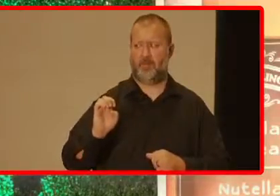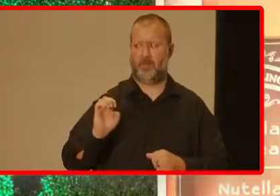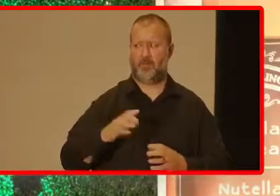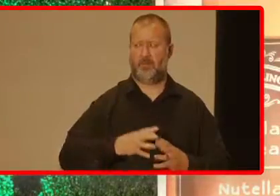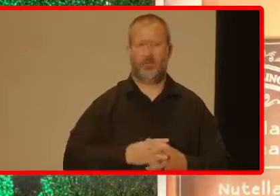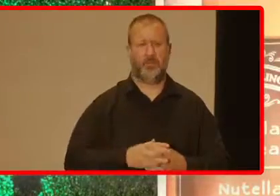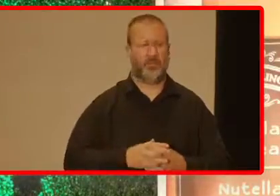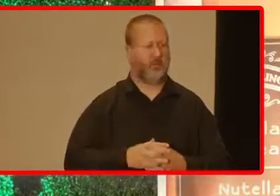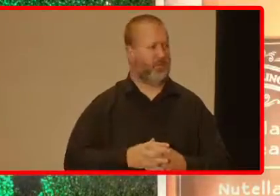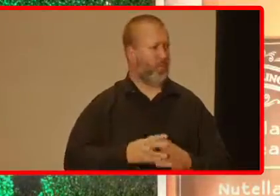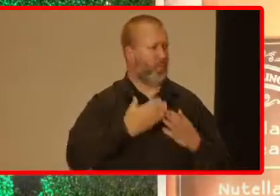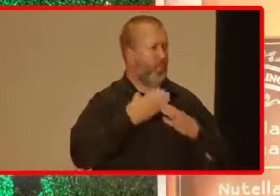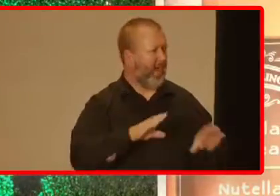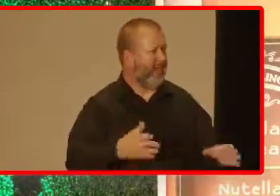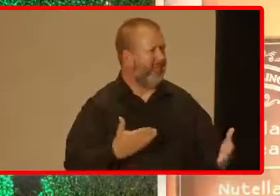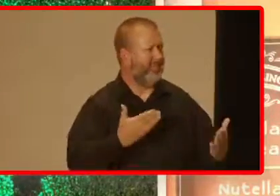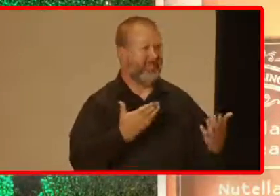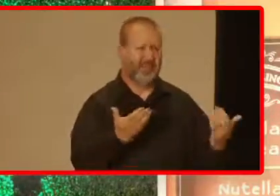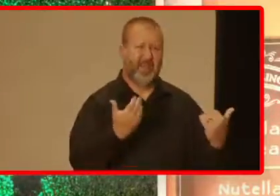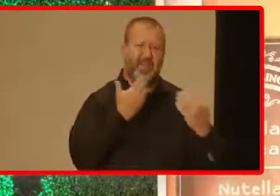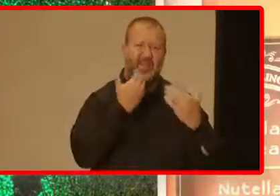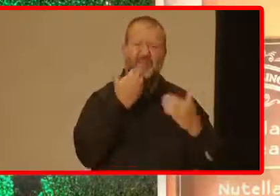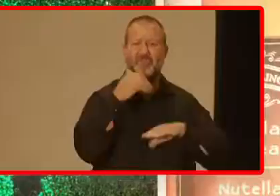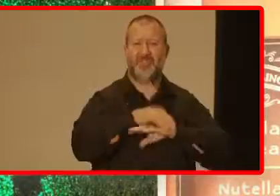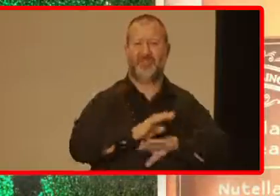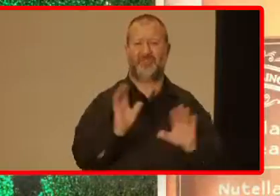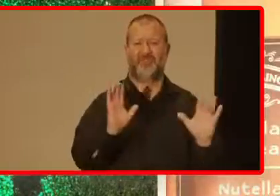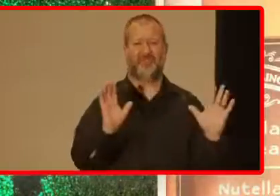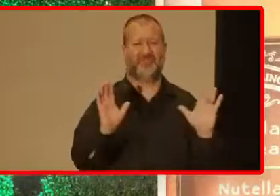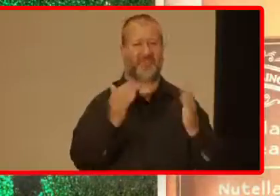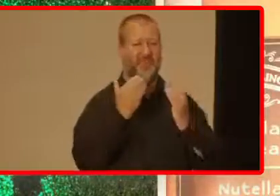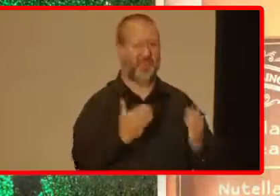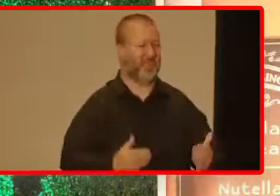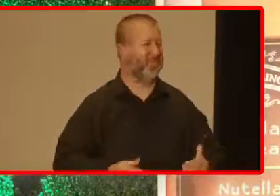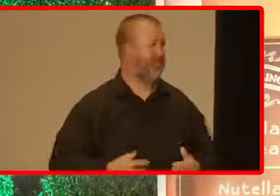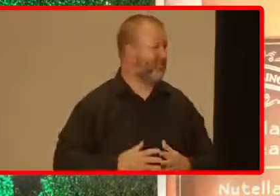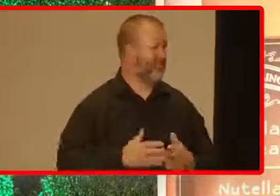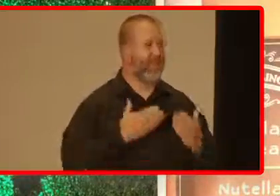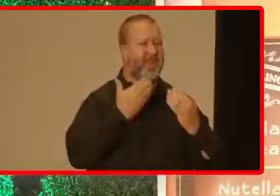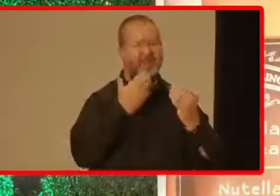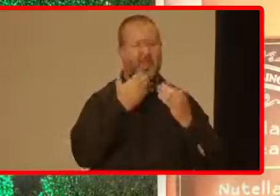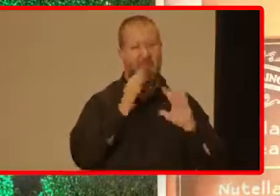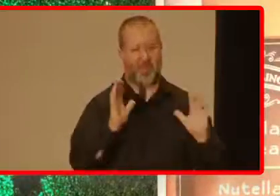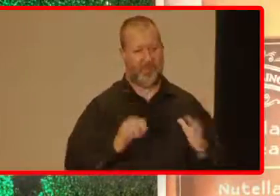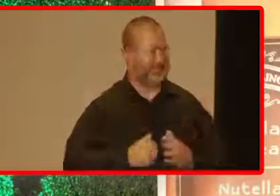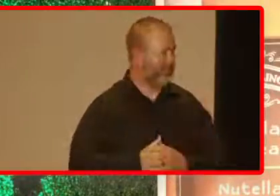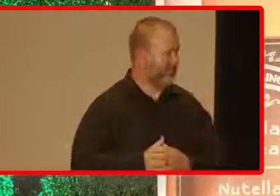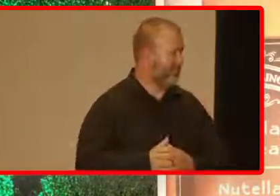Thank you all. Have a good evening. Thank you.